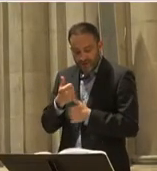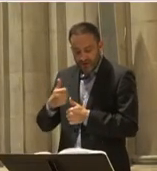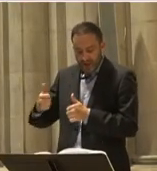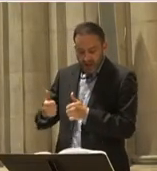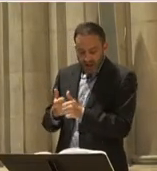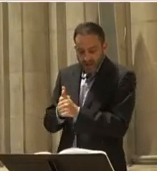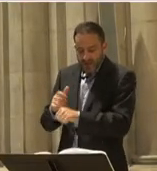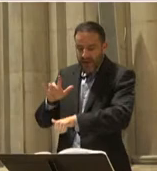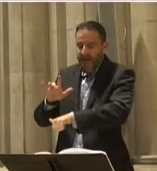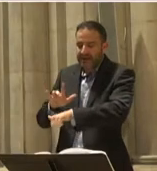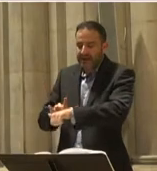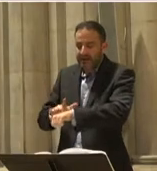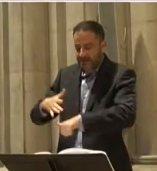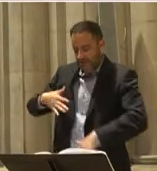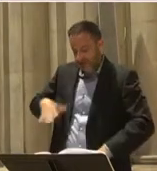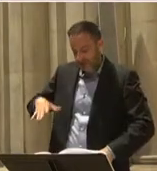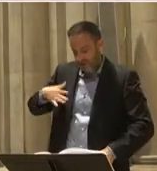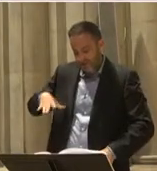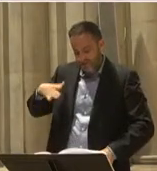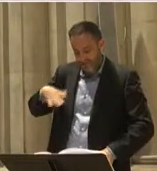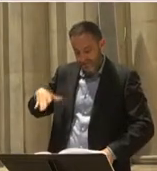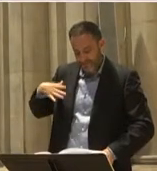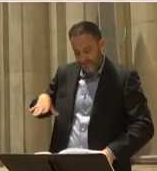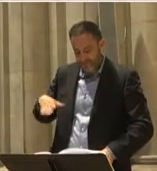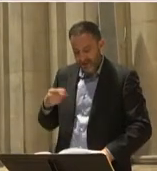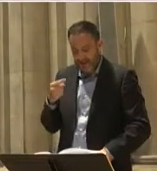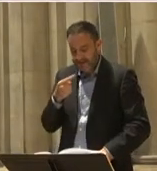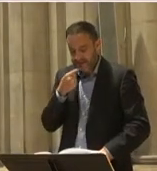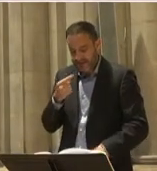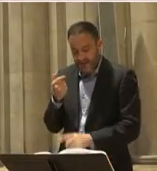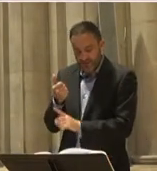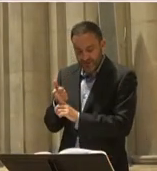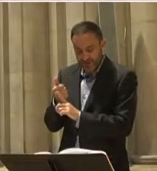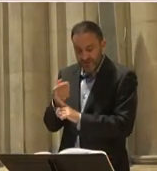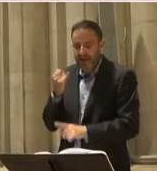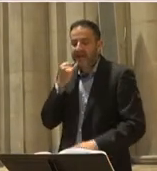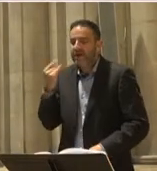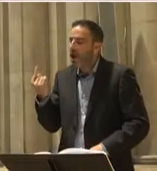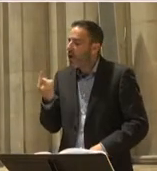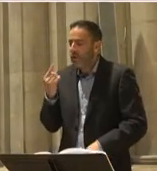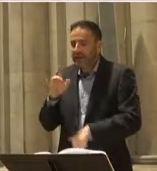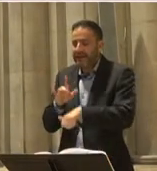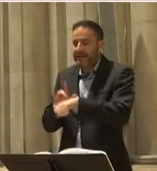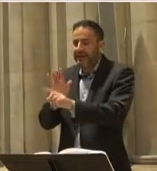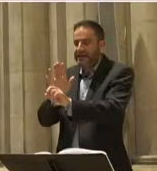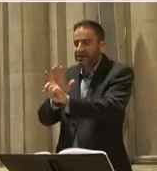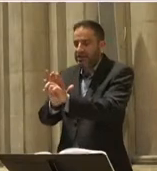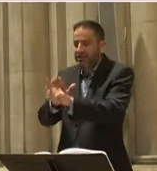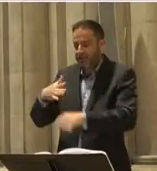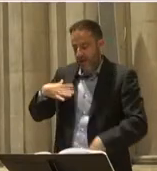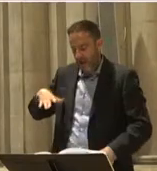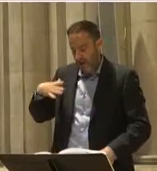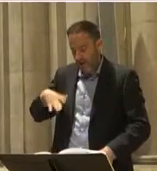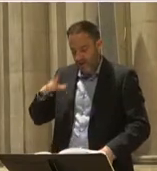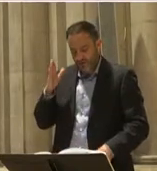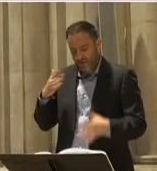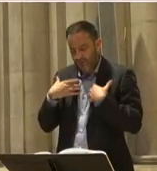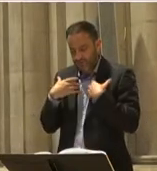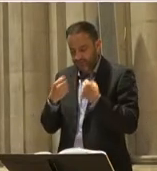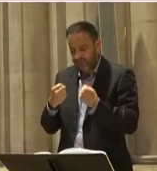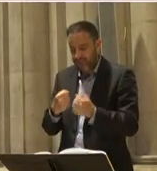him and touched the fringe of his cloak, for she said to herself, if I only touch his cloak, I will be made